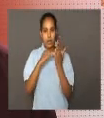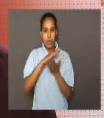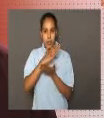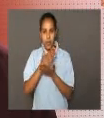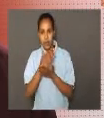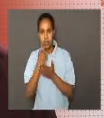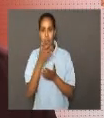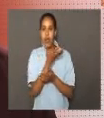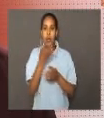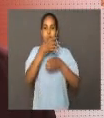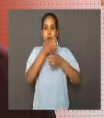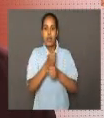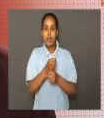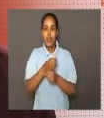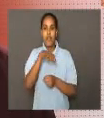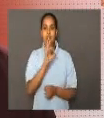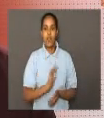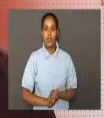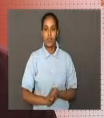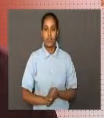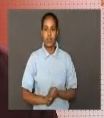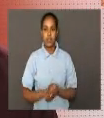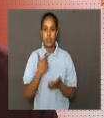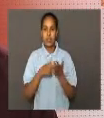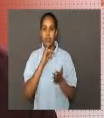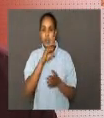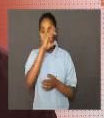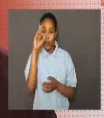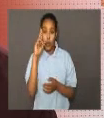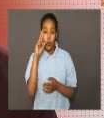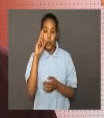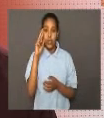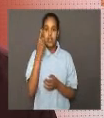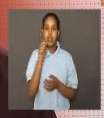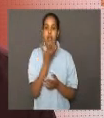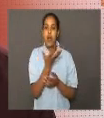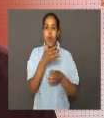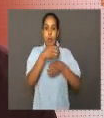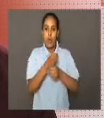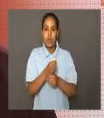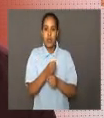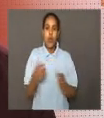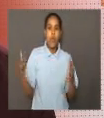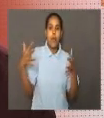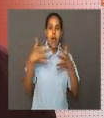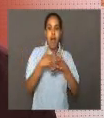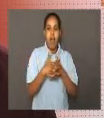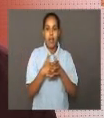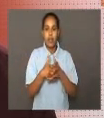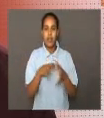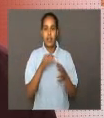the components involved. This is because the components are combined